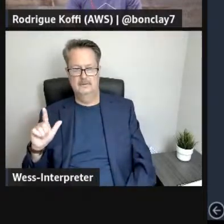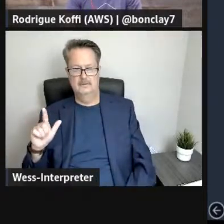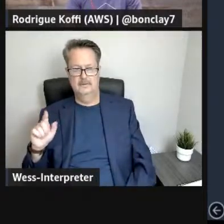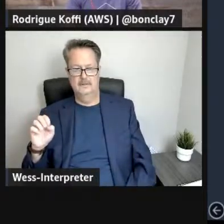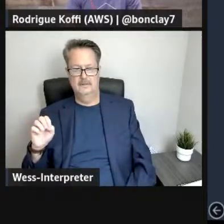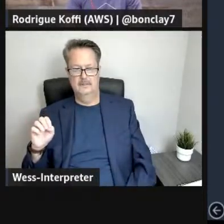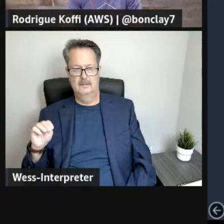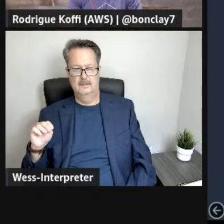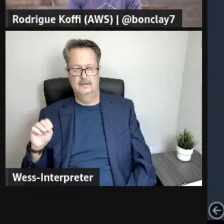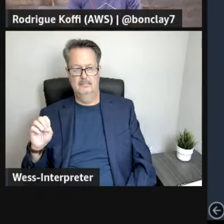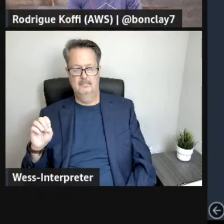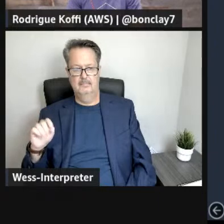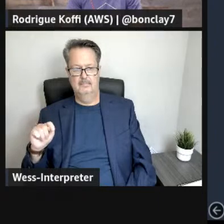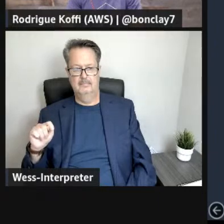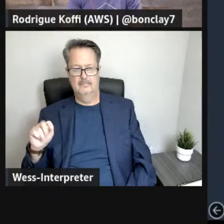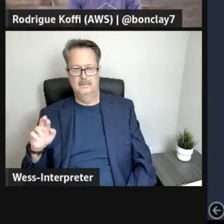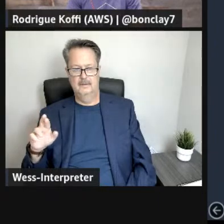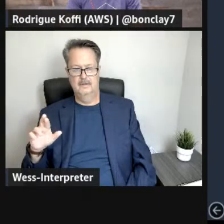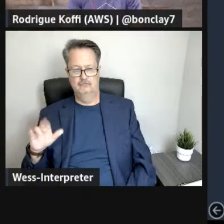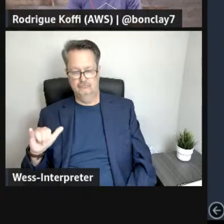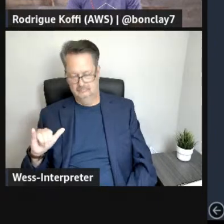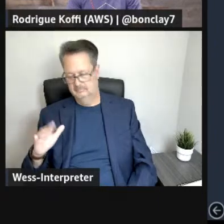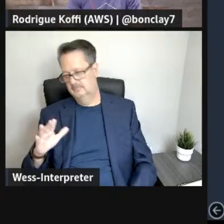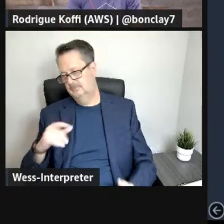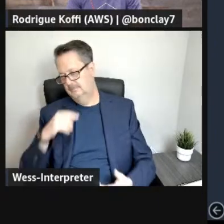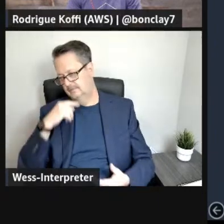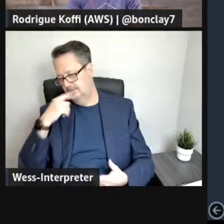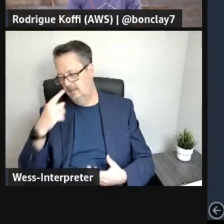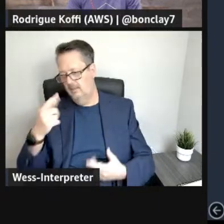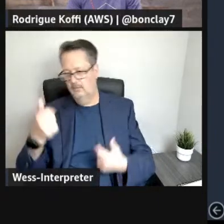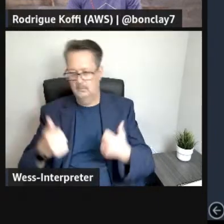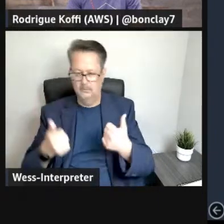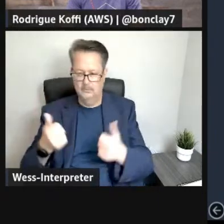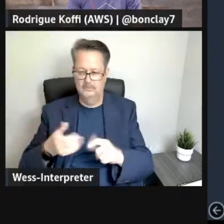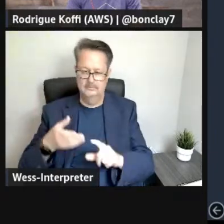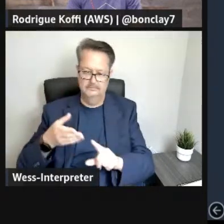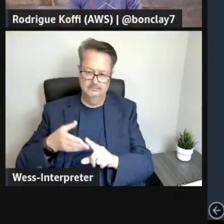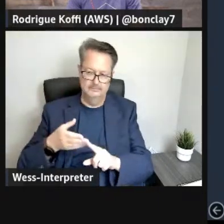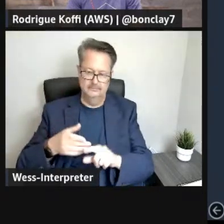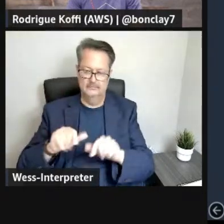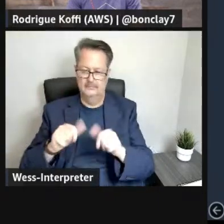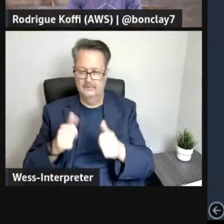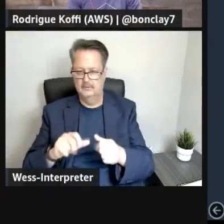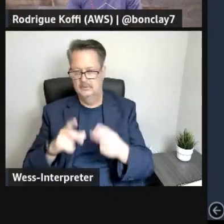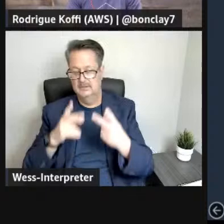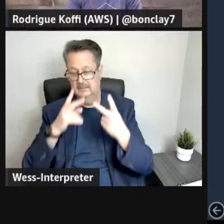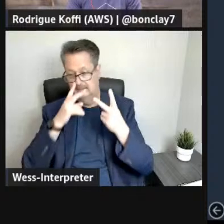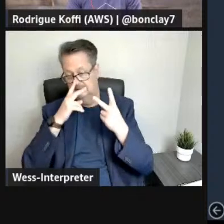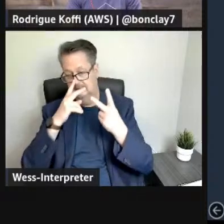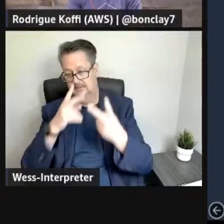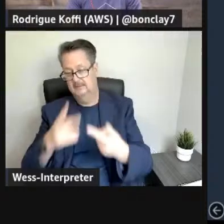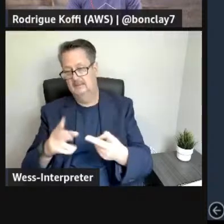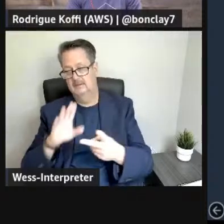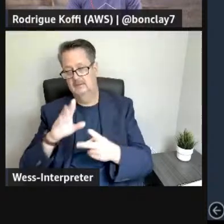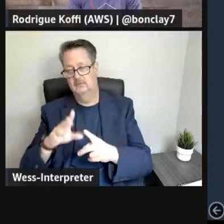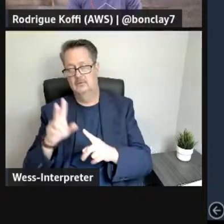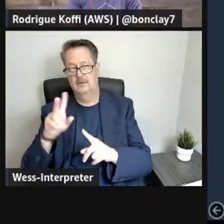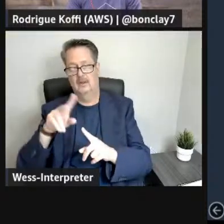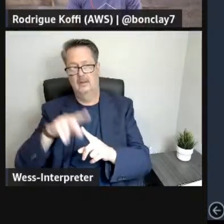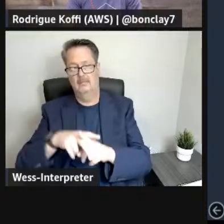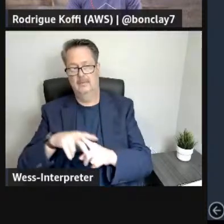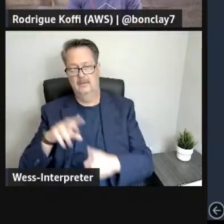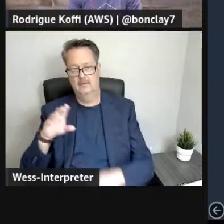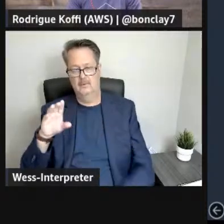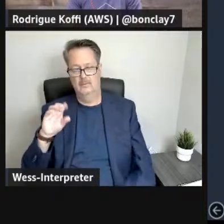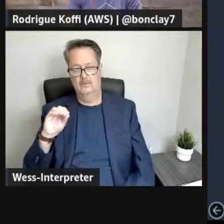any destination that you configure or ask it to send it to. In this architecture diagram that you're seeing here, your application code is instrumented